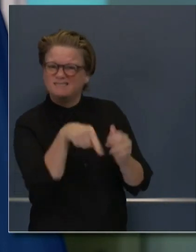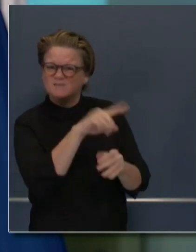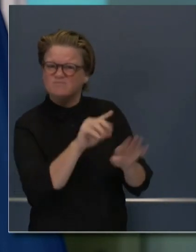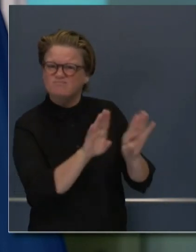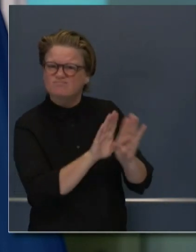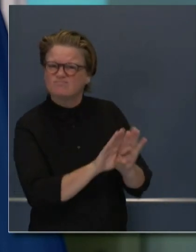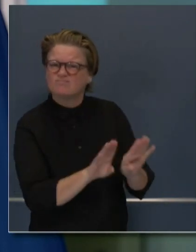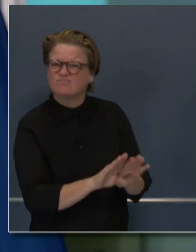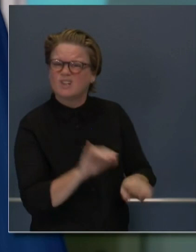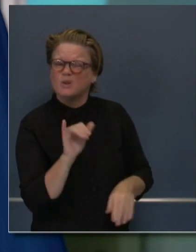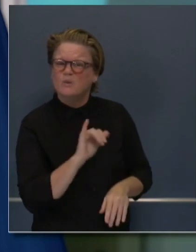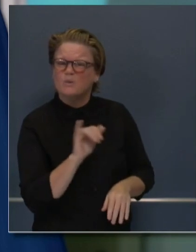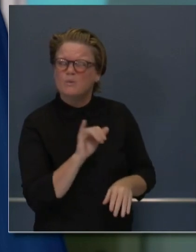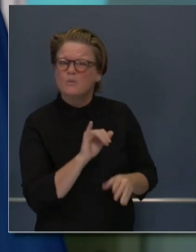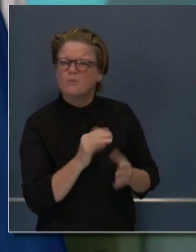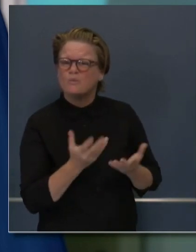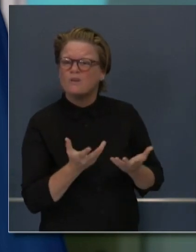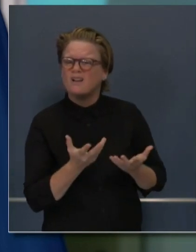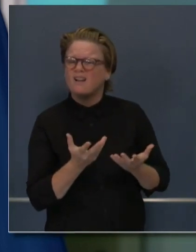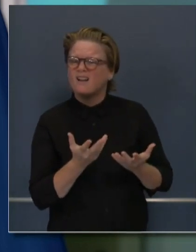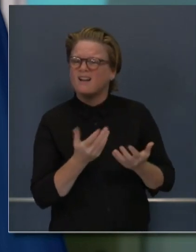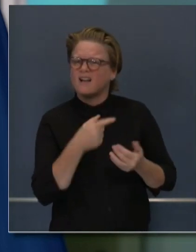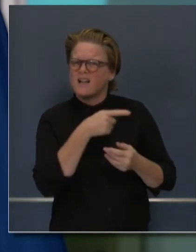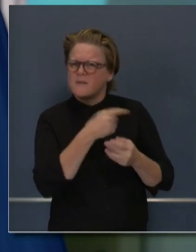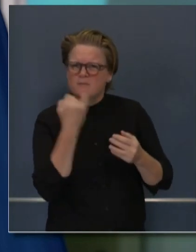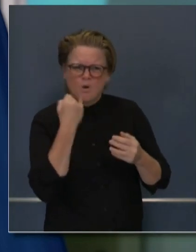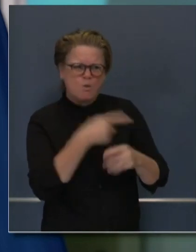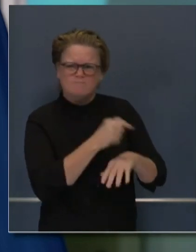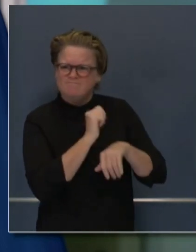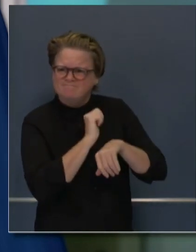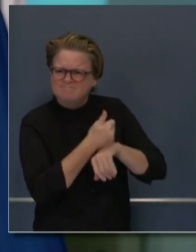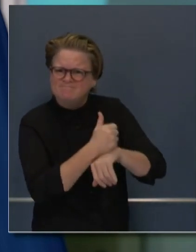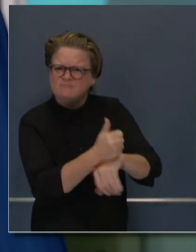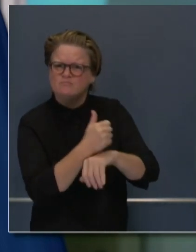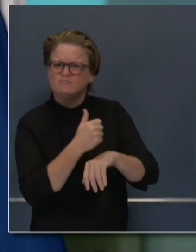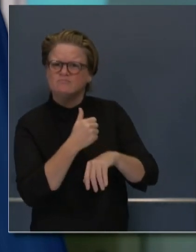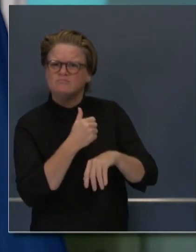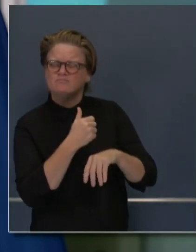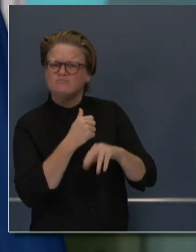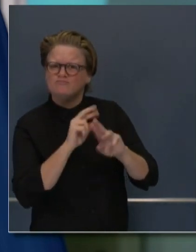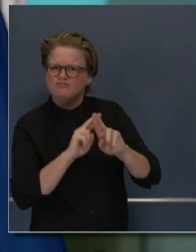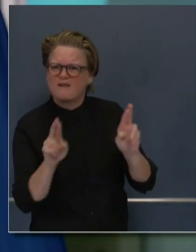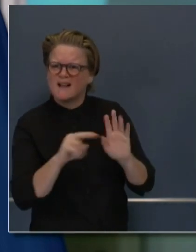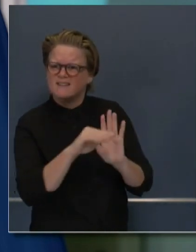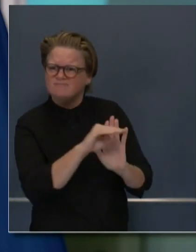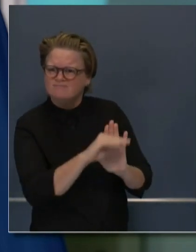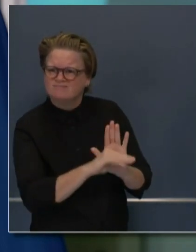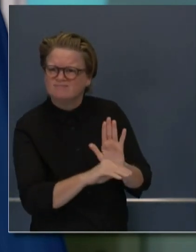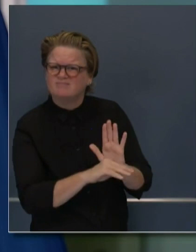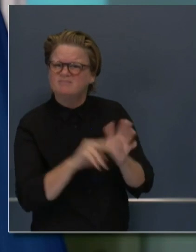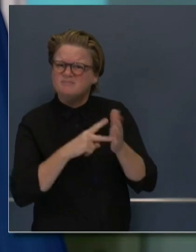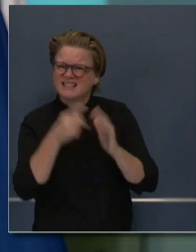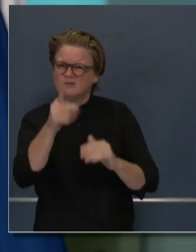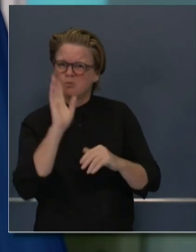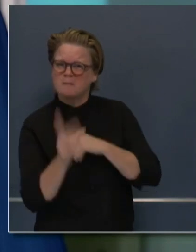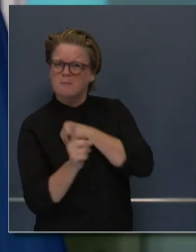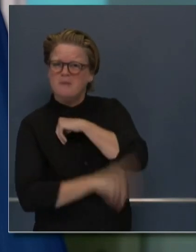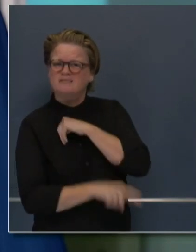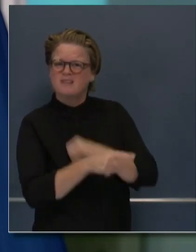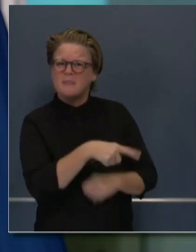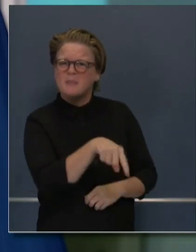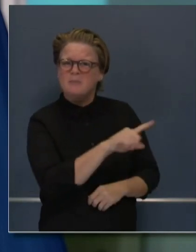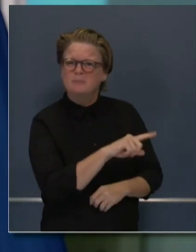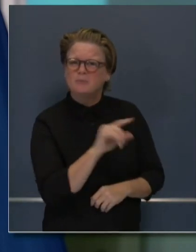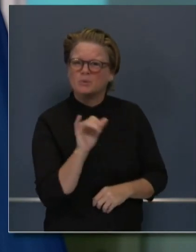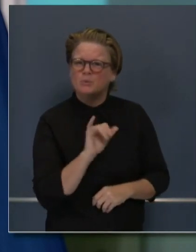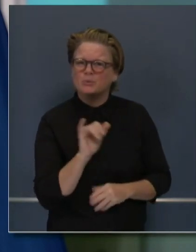they must do if they will still be penalized? Well, the bottom line is we've been very effective with a surgical approach to mitigating the spread